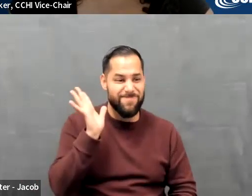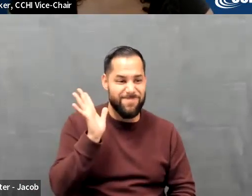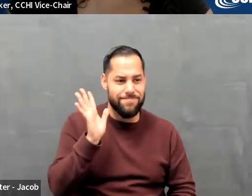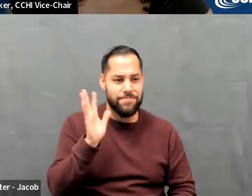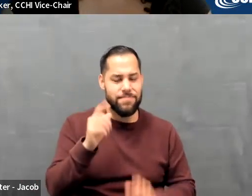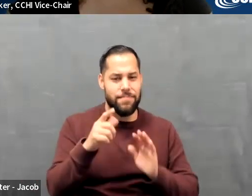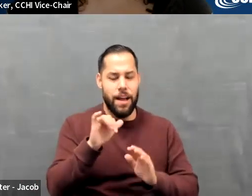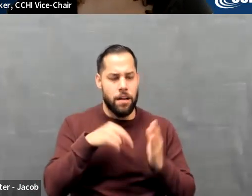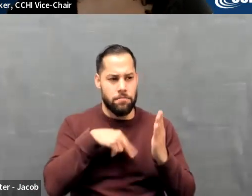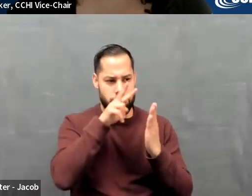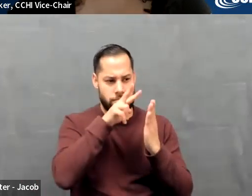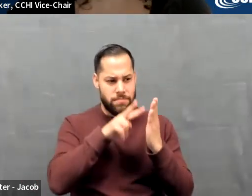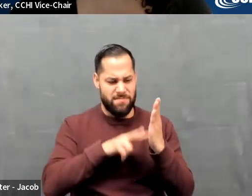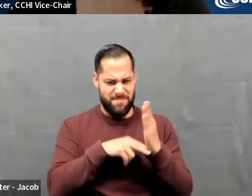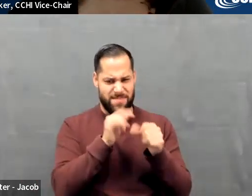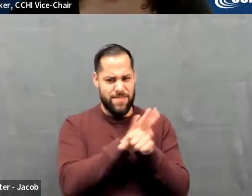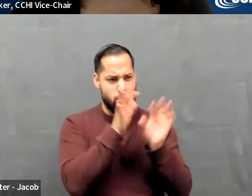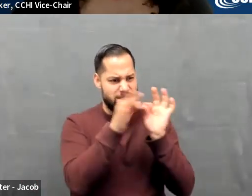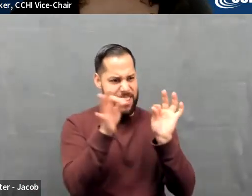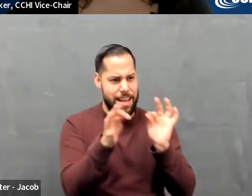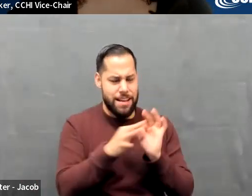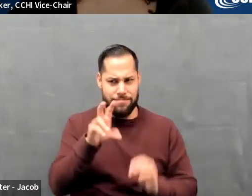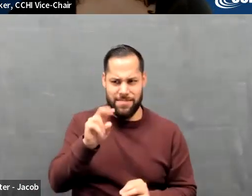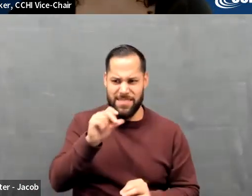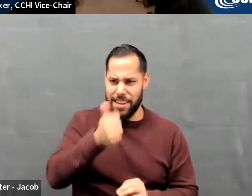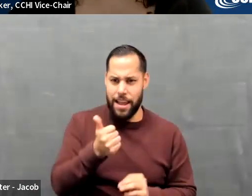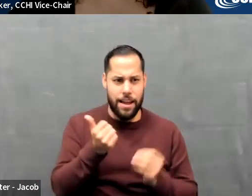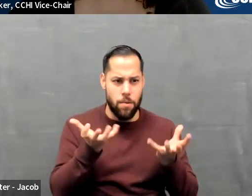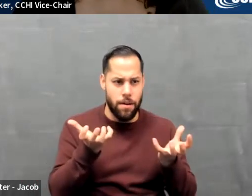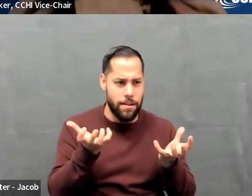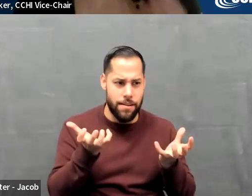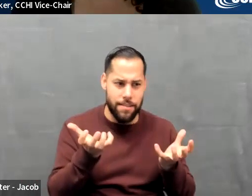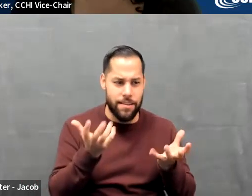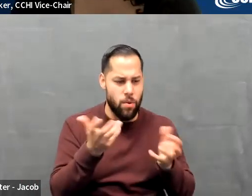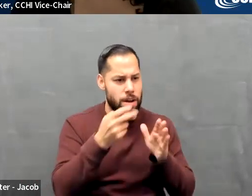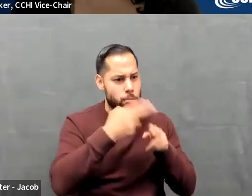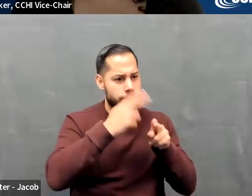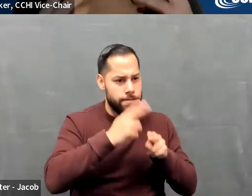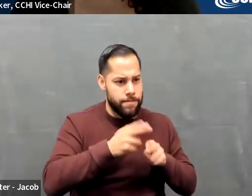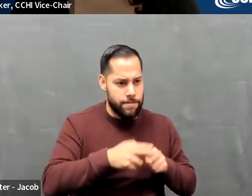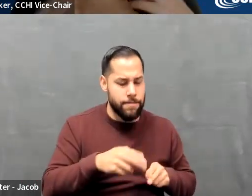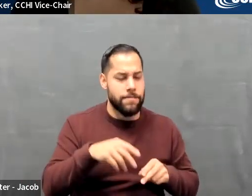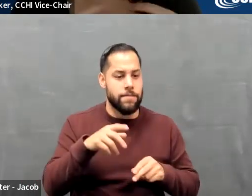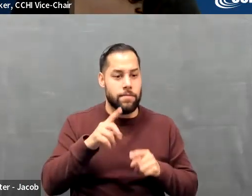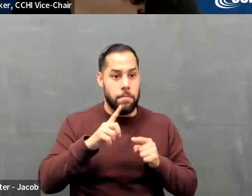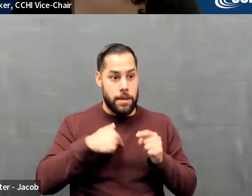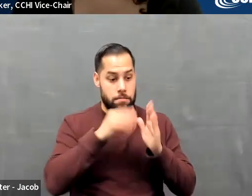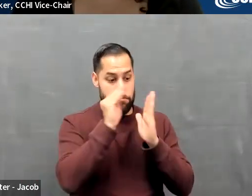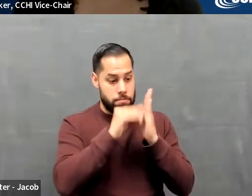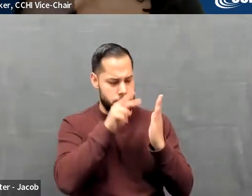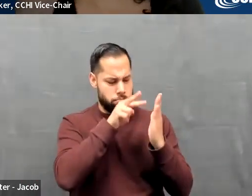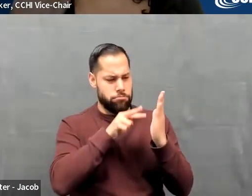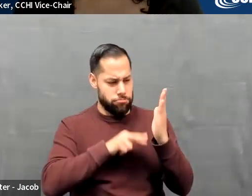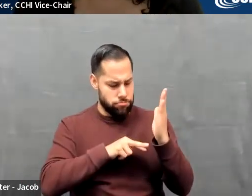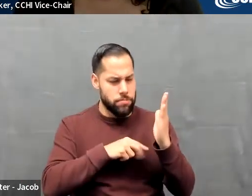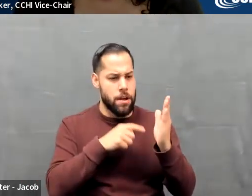oh, I'm just writing full sentences. That's not what I want for my notes. And so when I see that, then I take the time